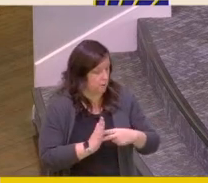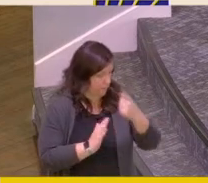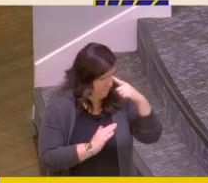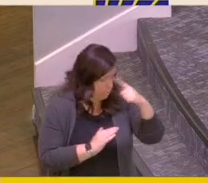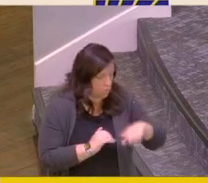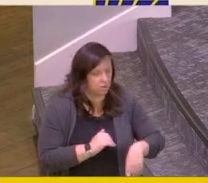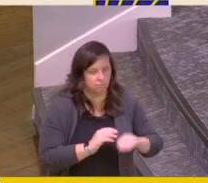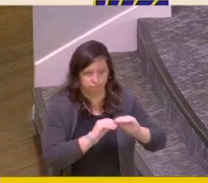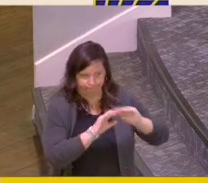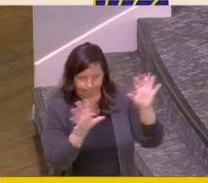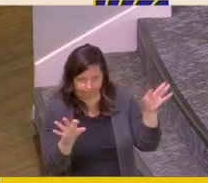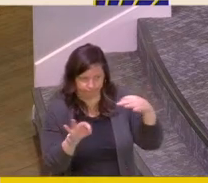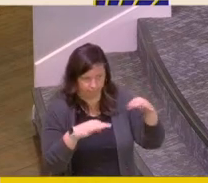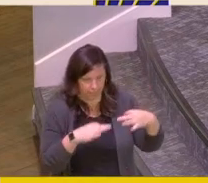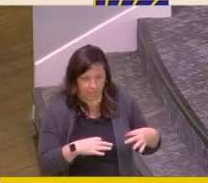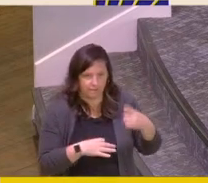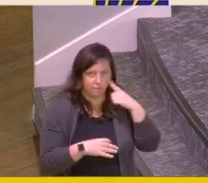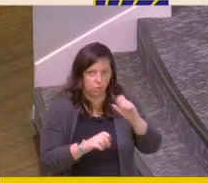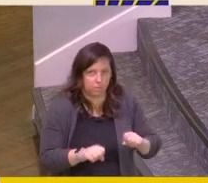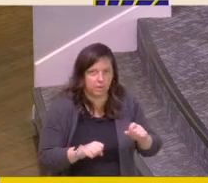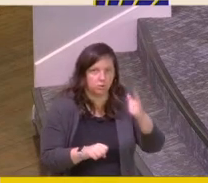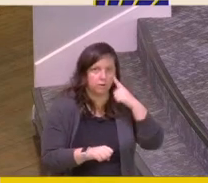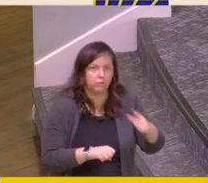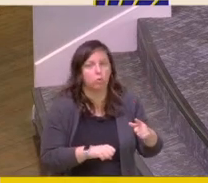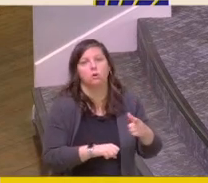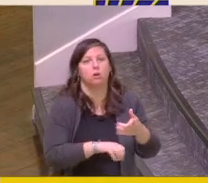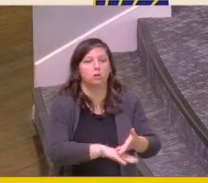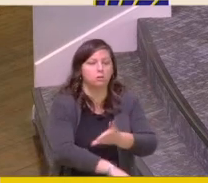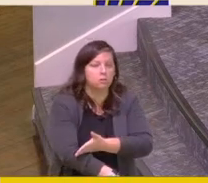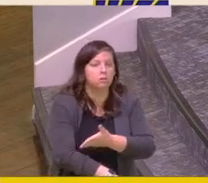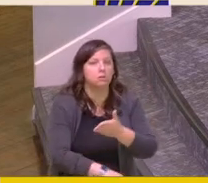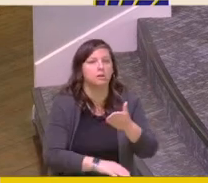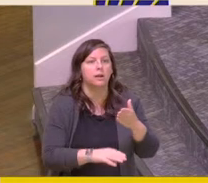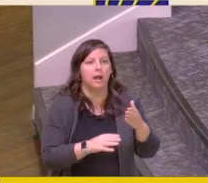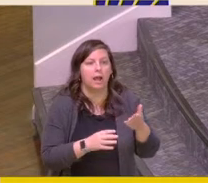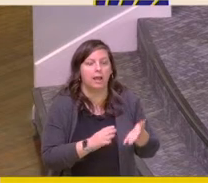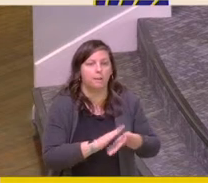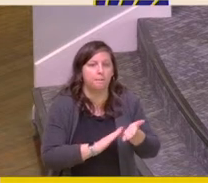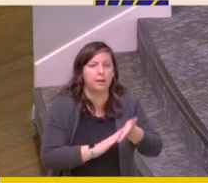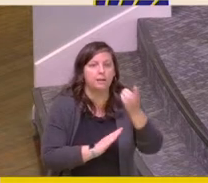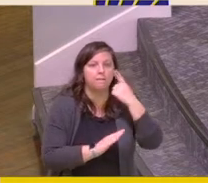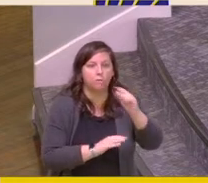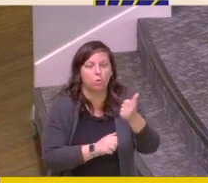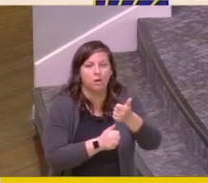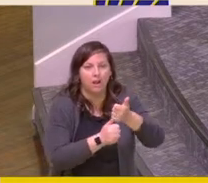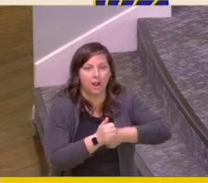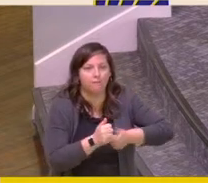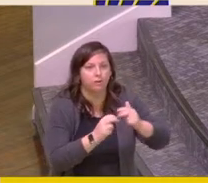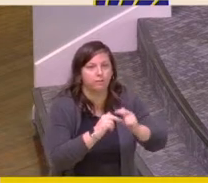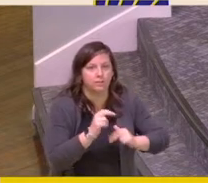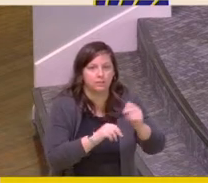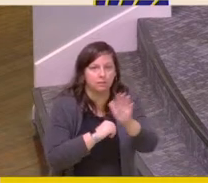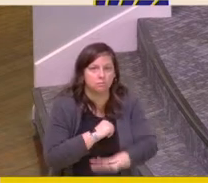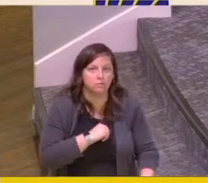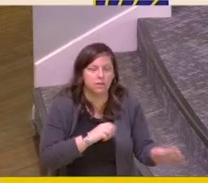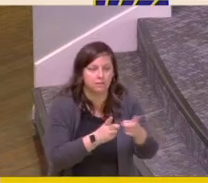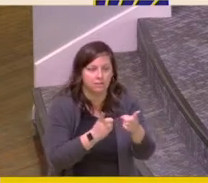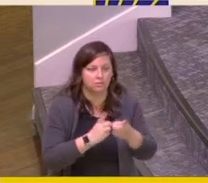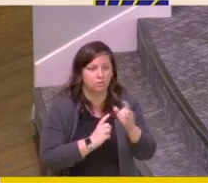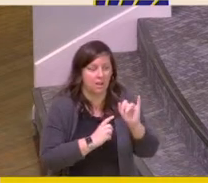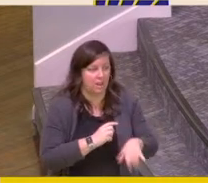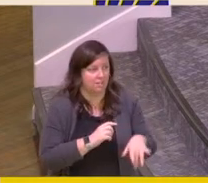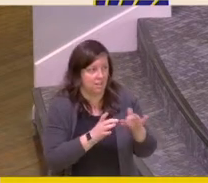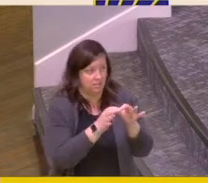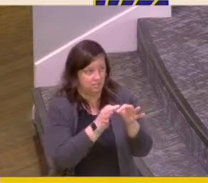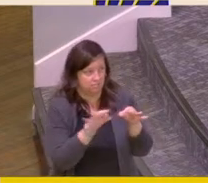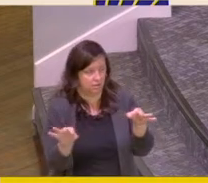the potential construction, renovation, and maintenance of every educational facility in the district. And that's a direct quote from that